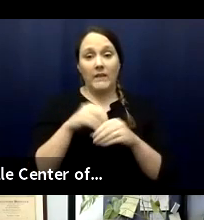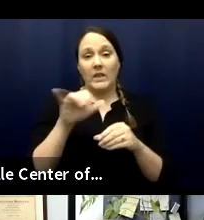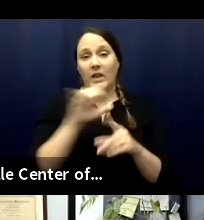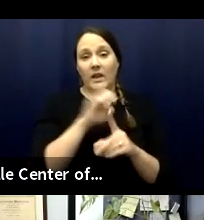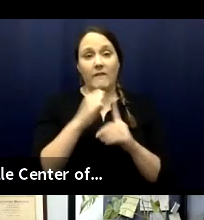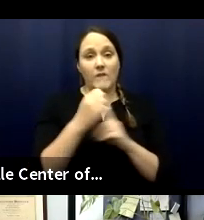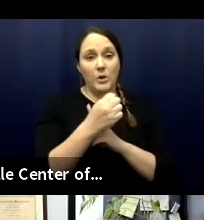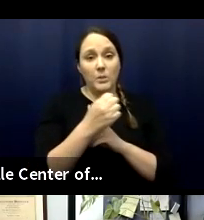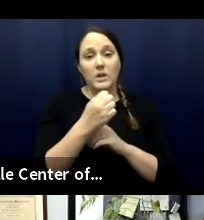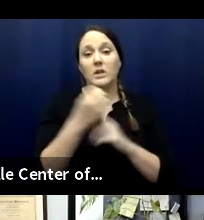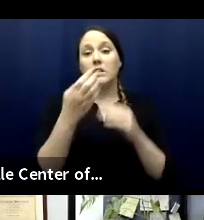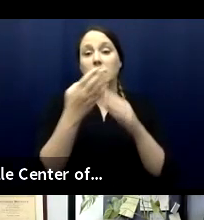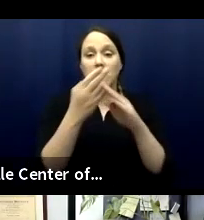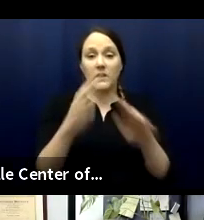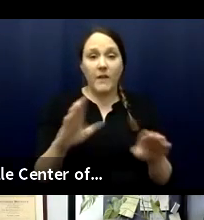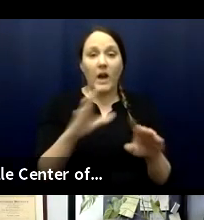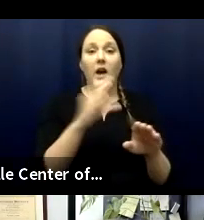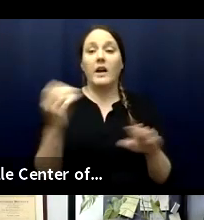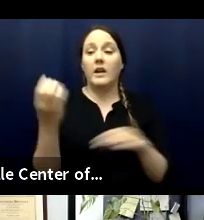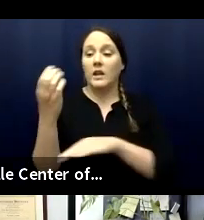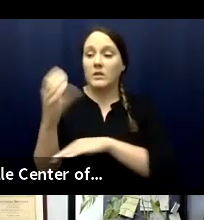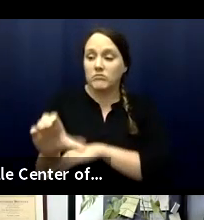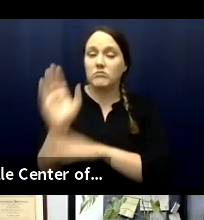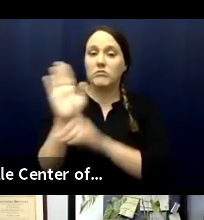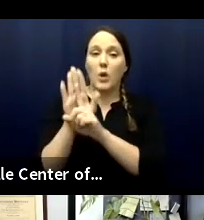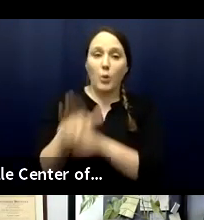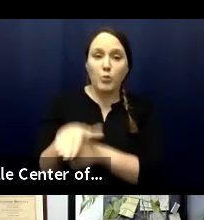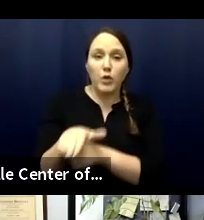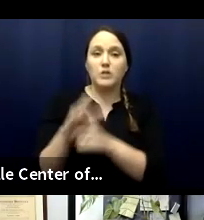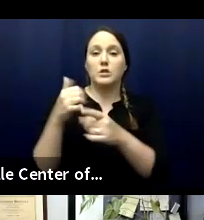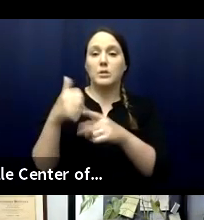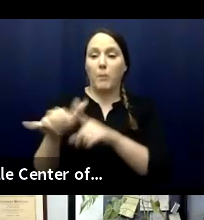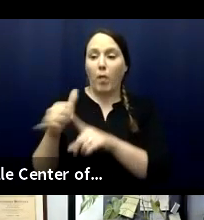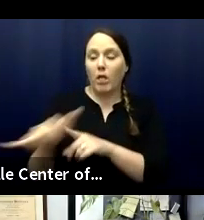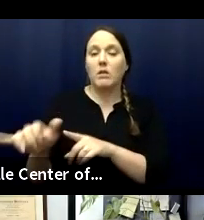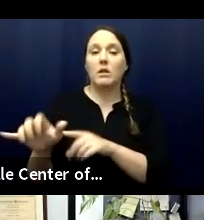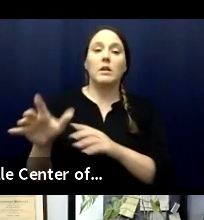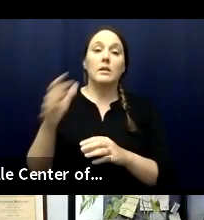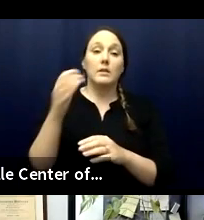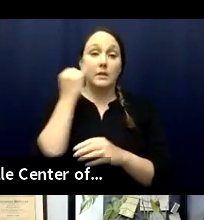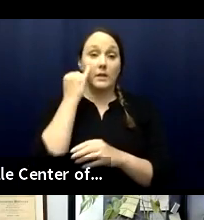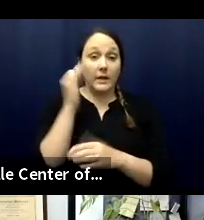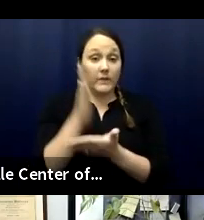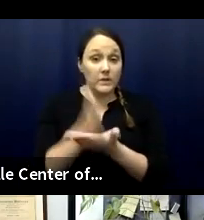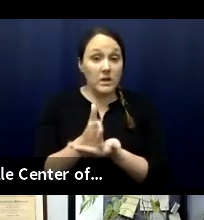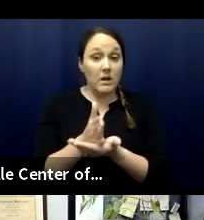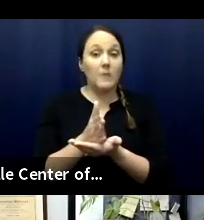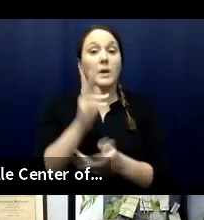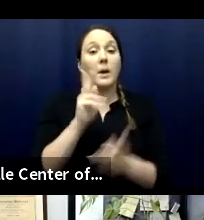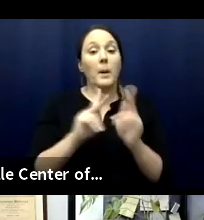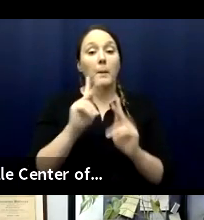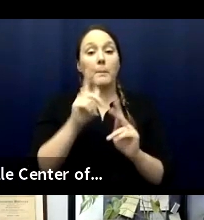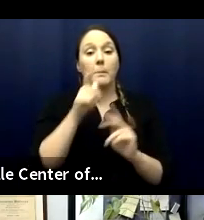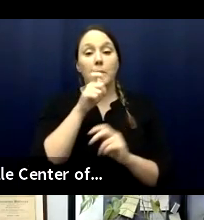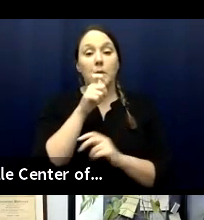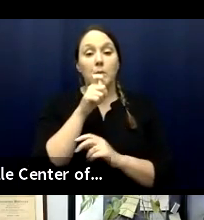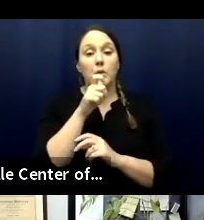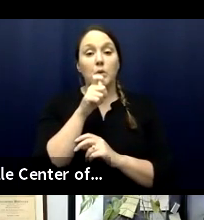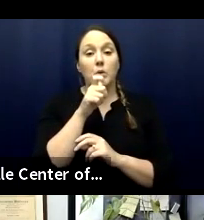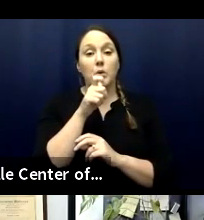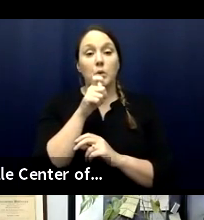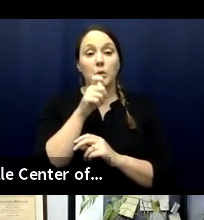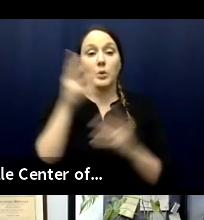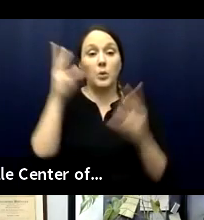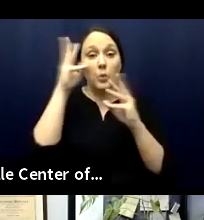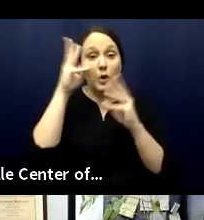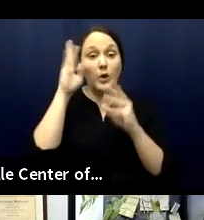of divide and conquer and oppression and bullying. If this stopped, the people that were worried about it would wear their